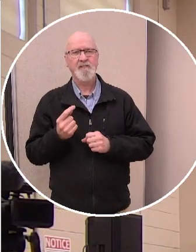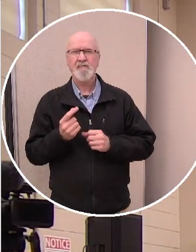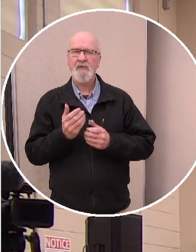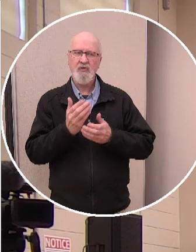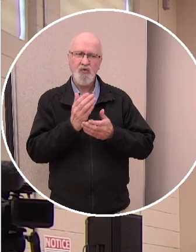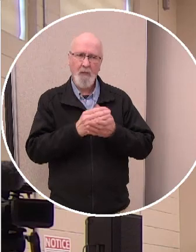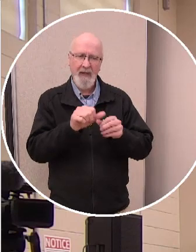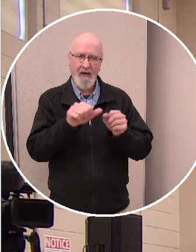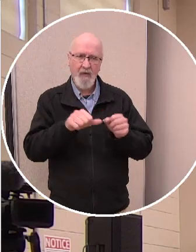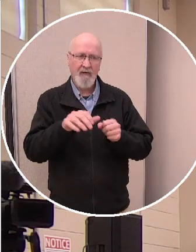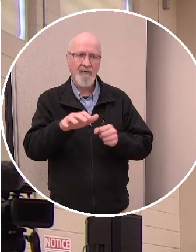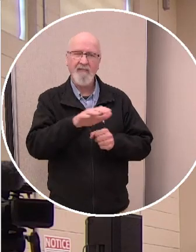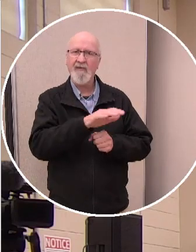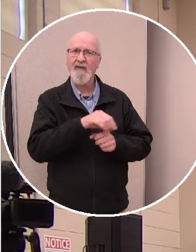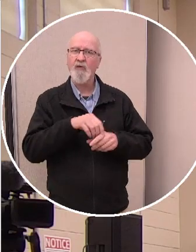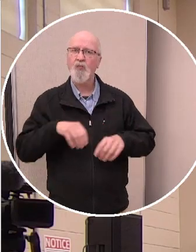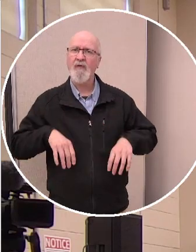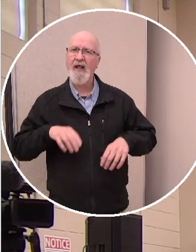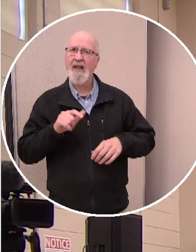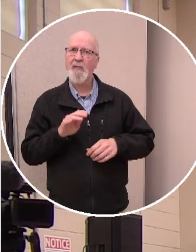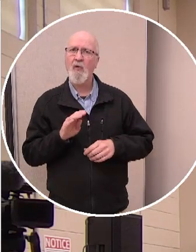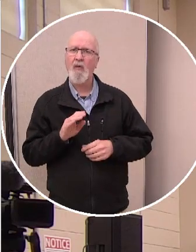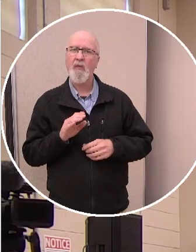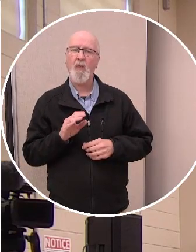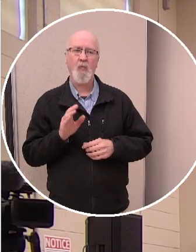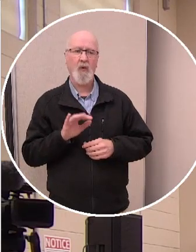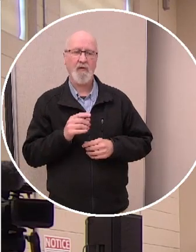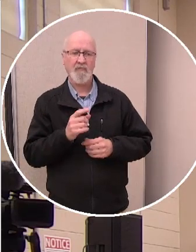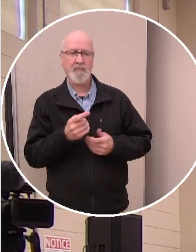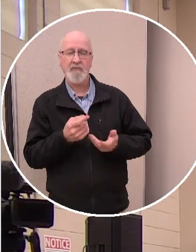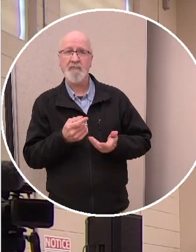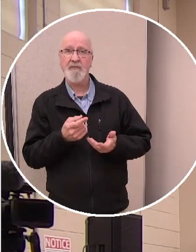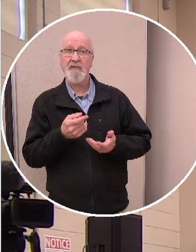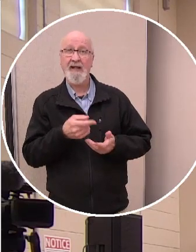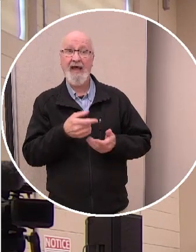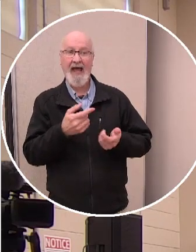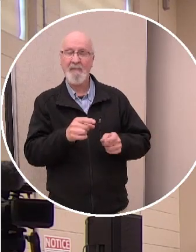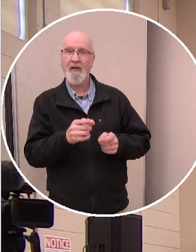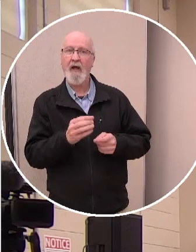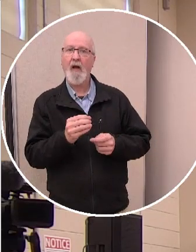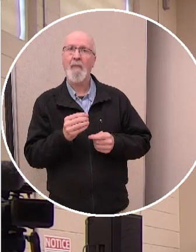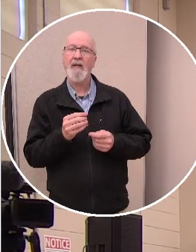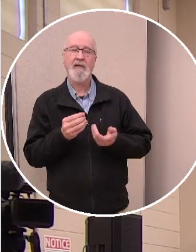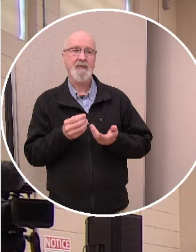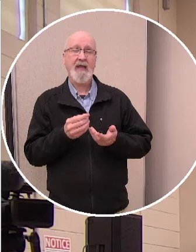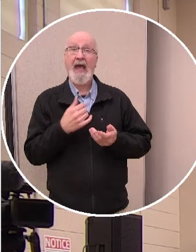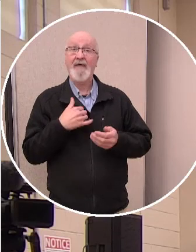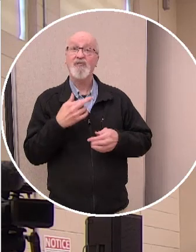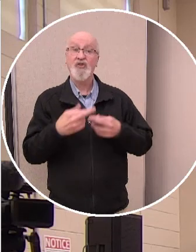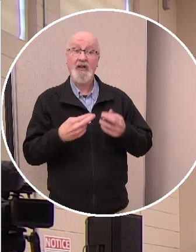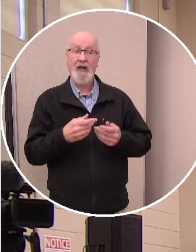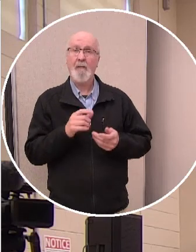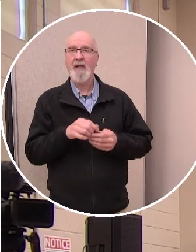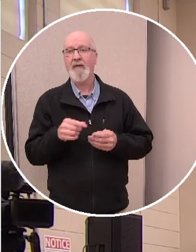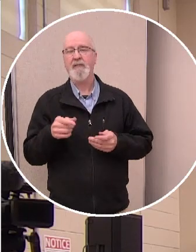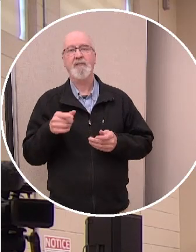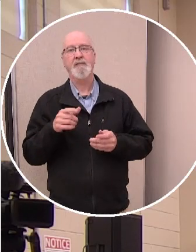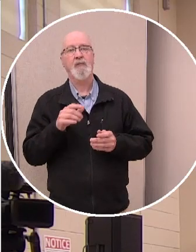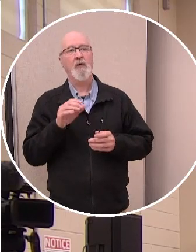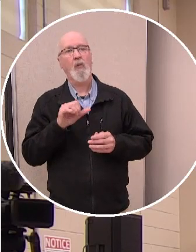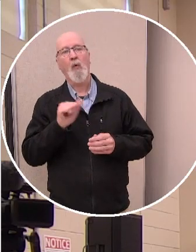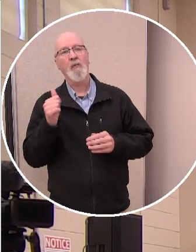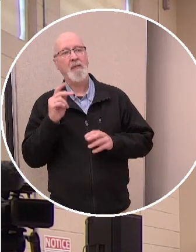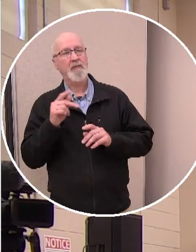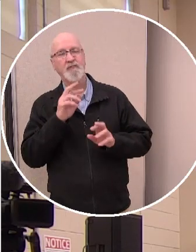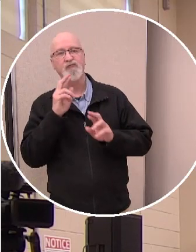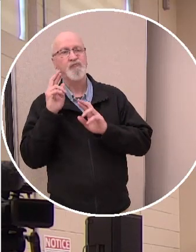in the province where this stuff is happening, but it's been mandated in the region, like the regional municipality